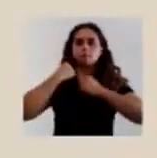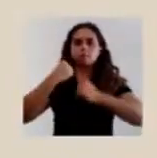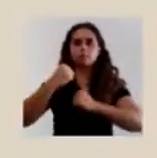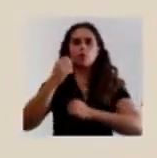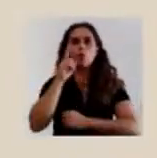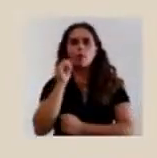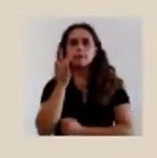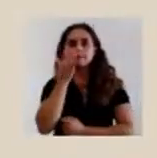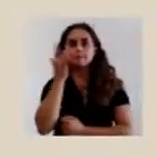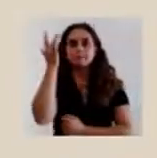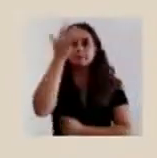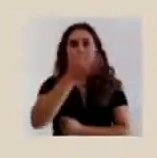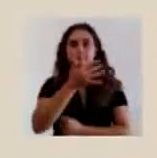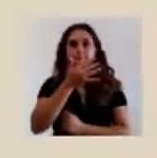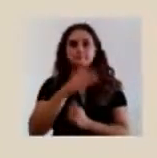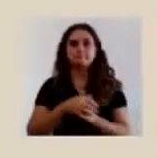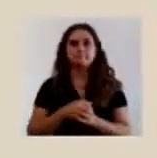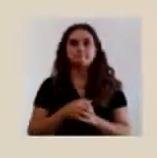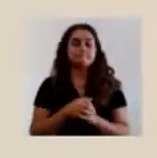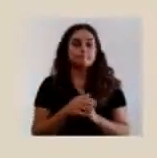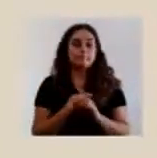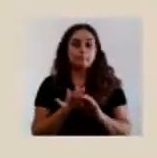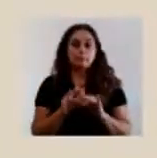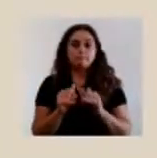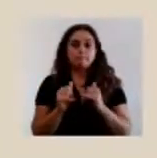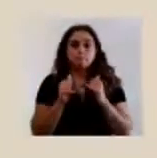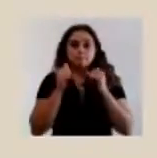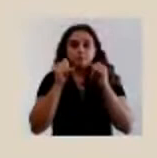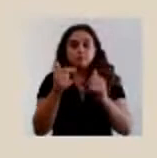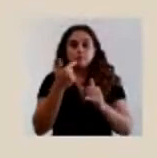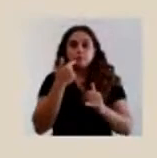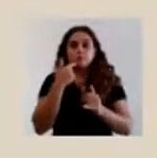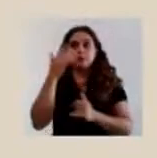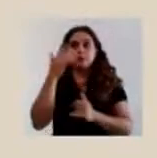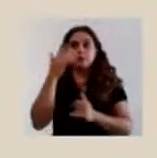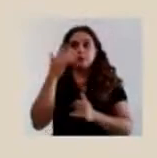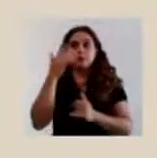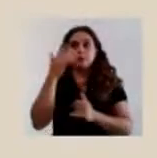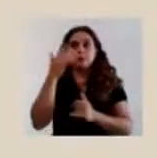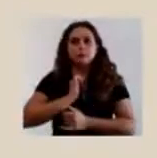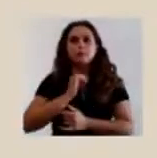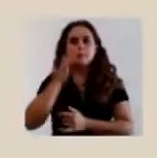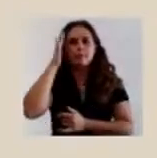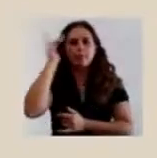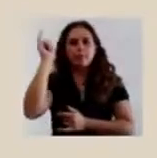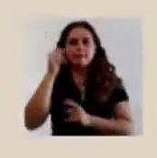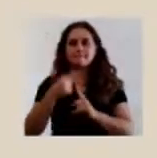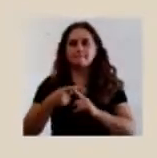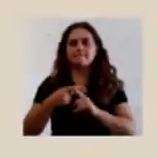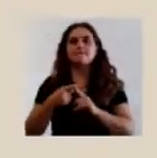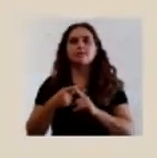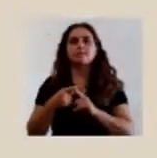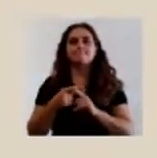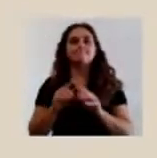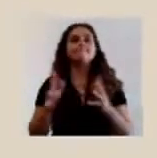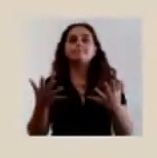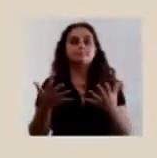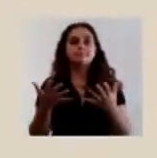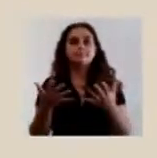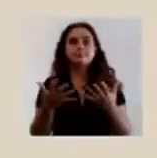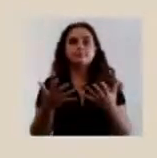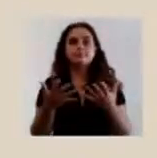Black man. Done with its stirring, my brain came up with a peculiar idea, which was